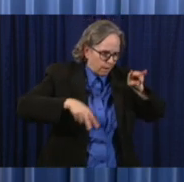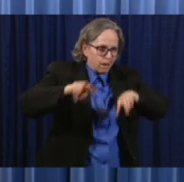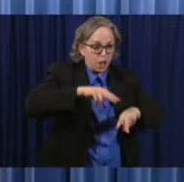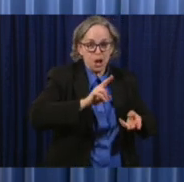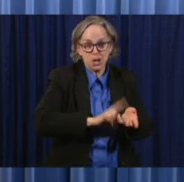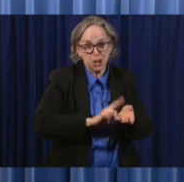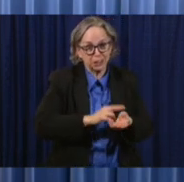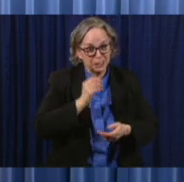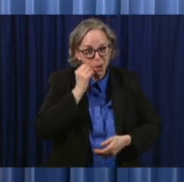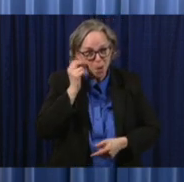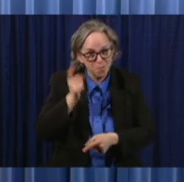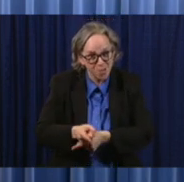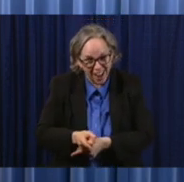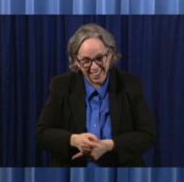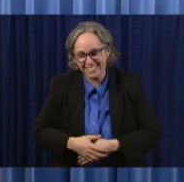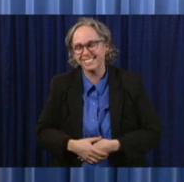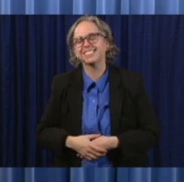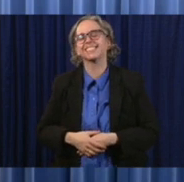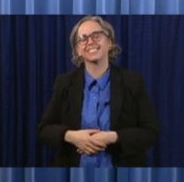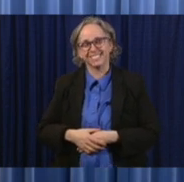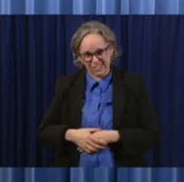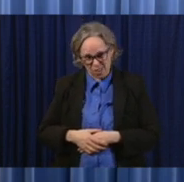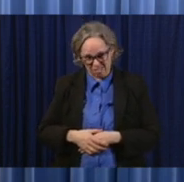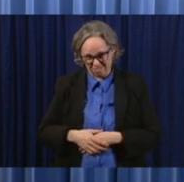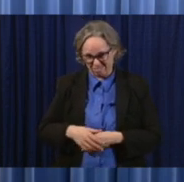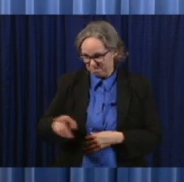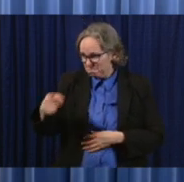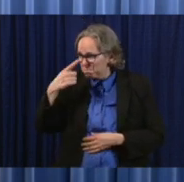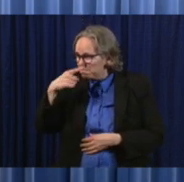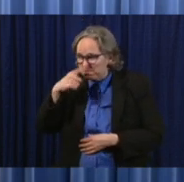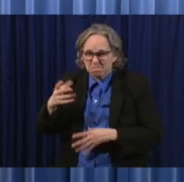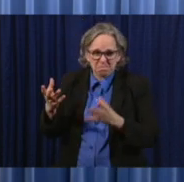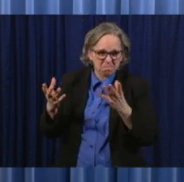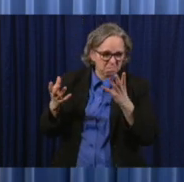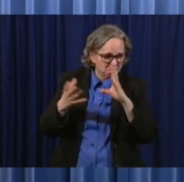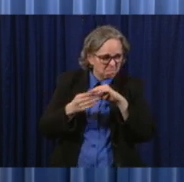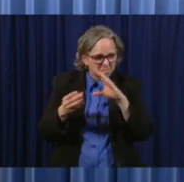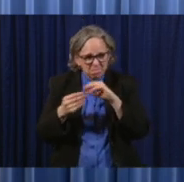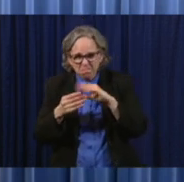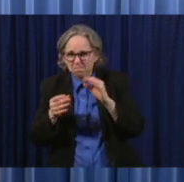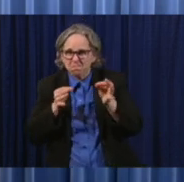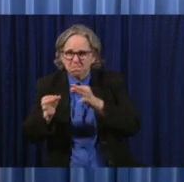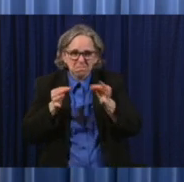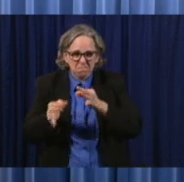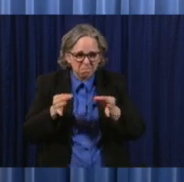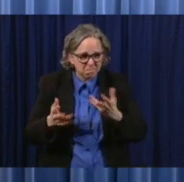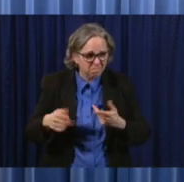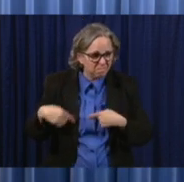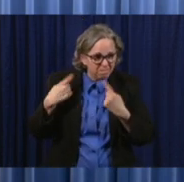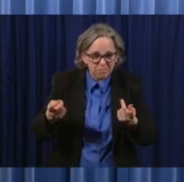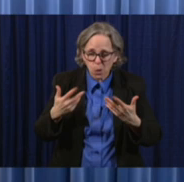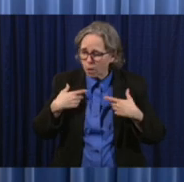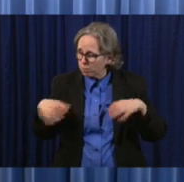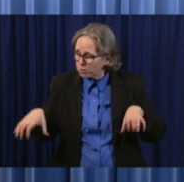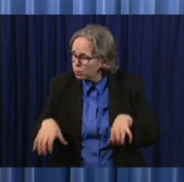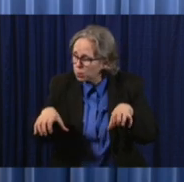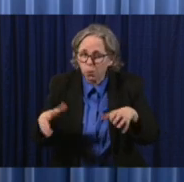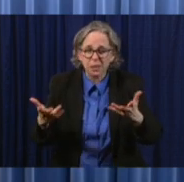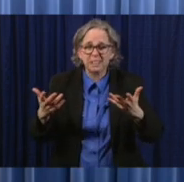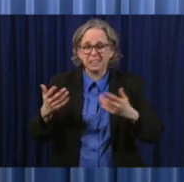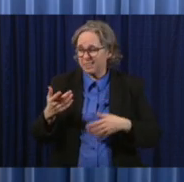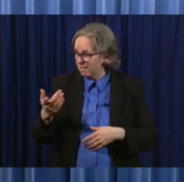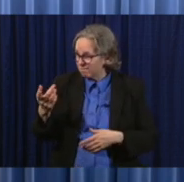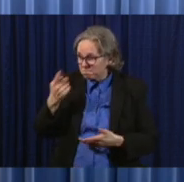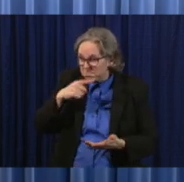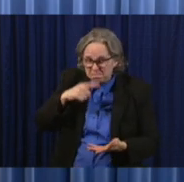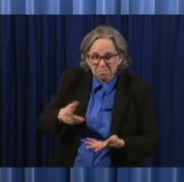just wanted, if you'll just kind of outline what we've been doing in regard to